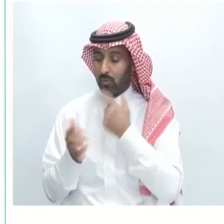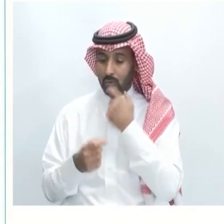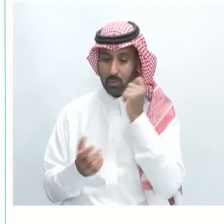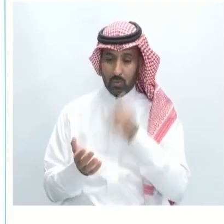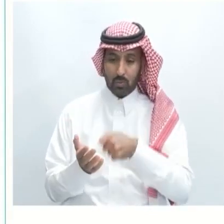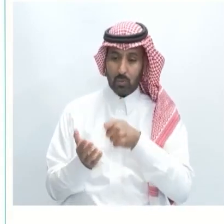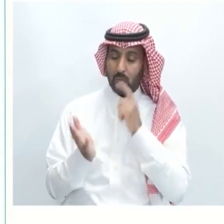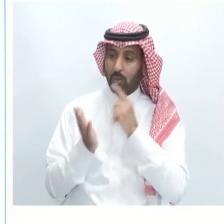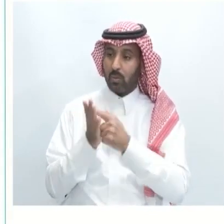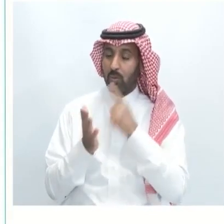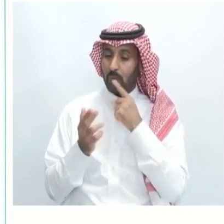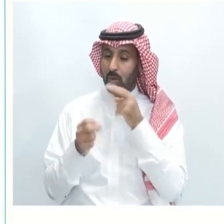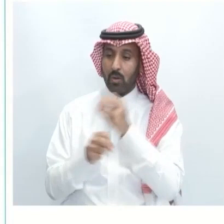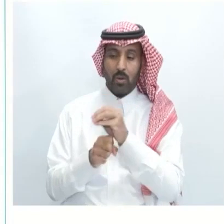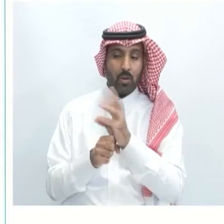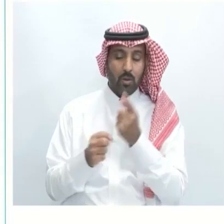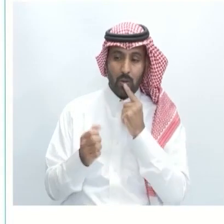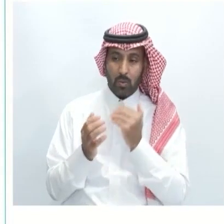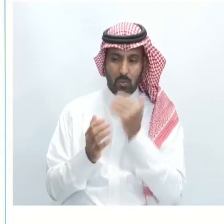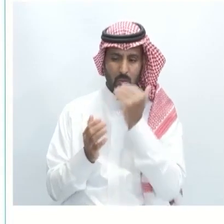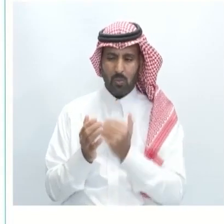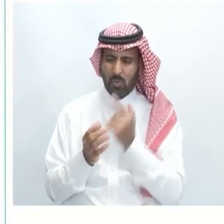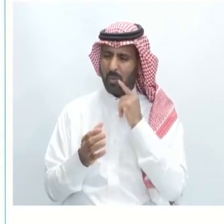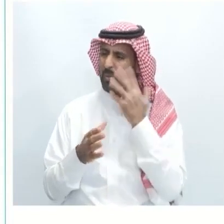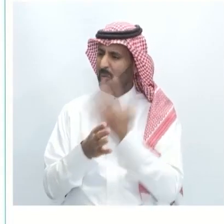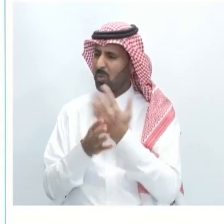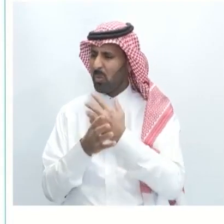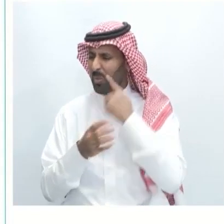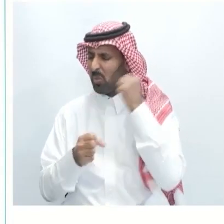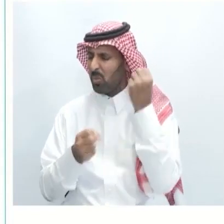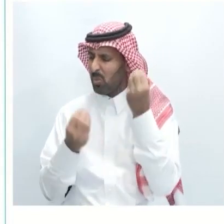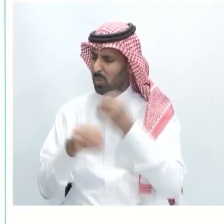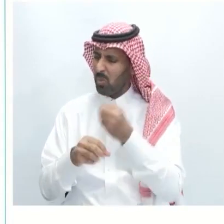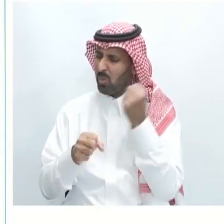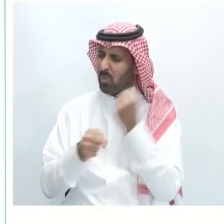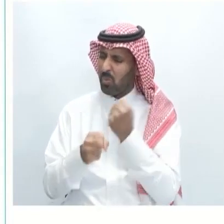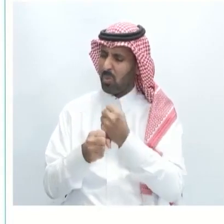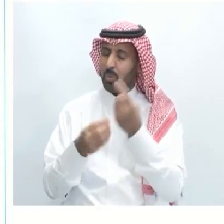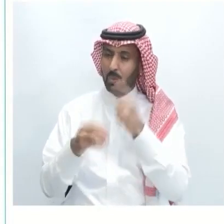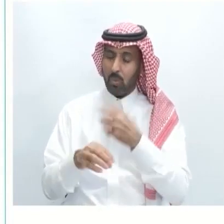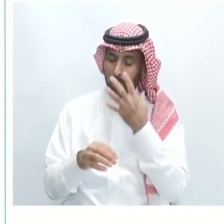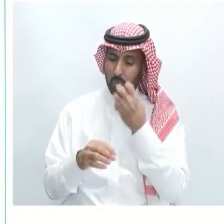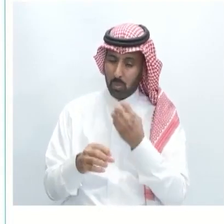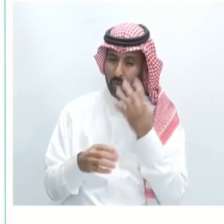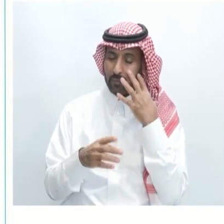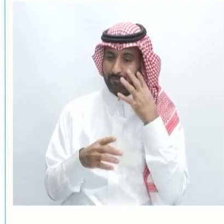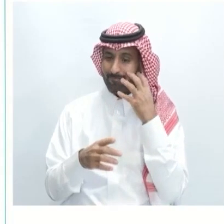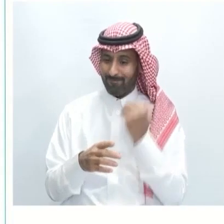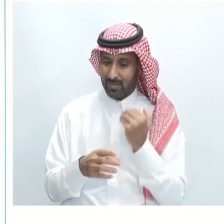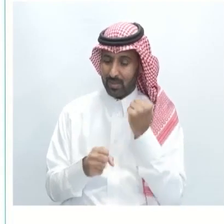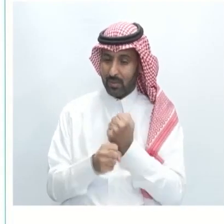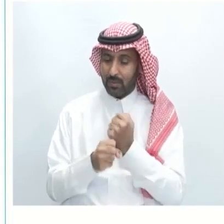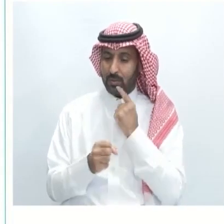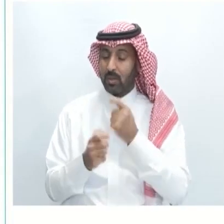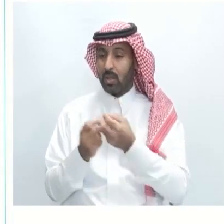lower-than-average scores may be explained by the high stress and great responsibility involved in these jobs. However,